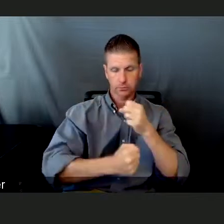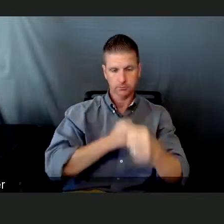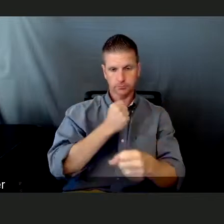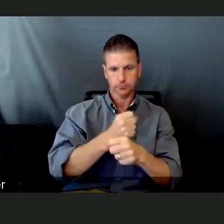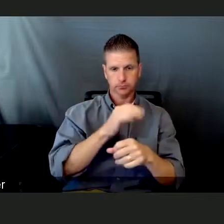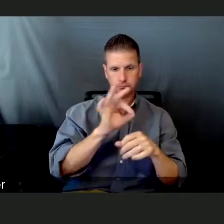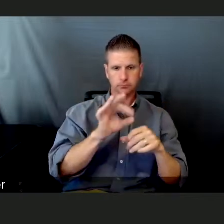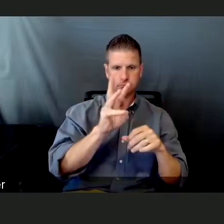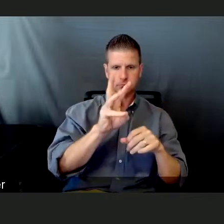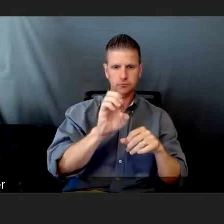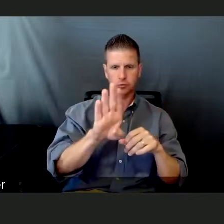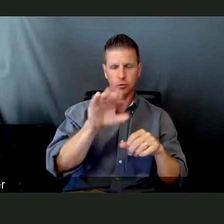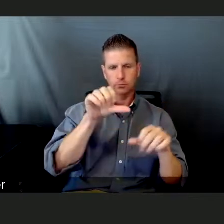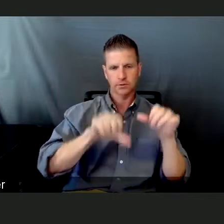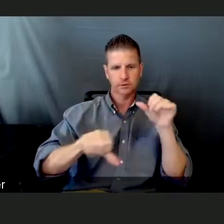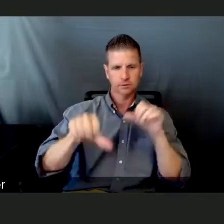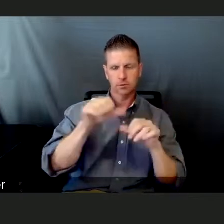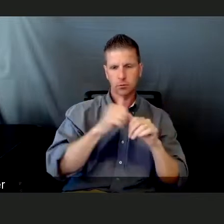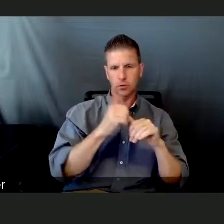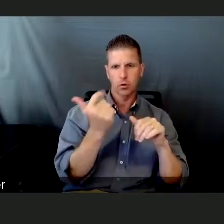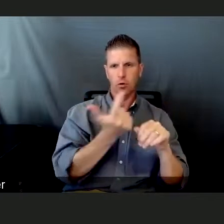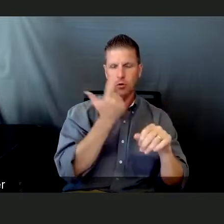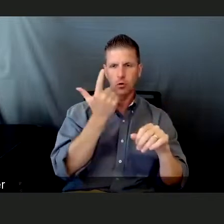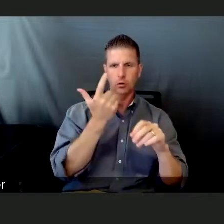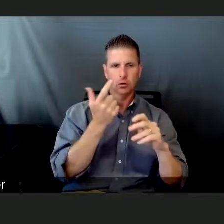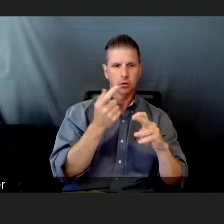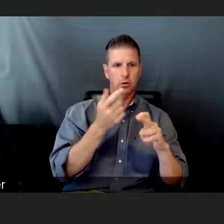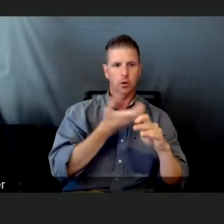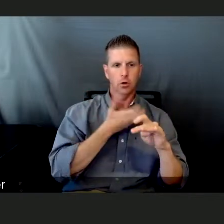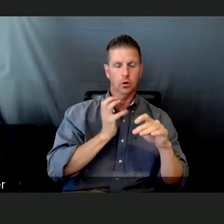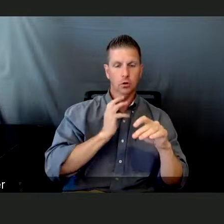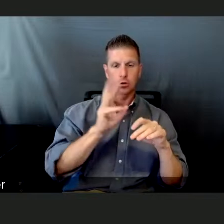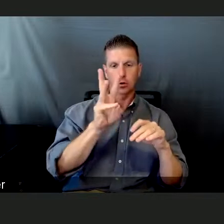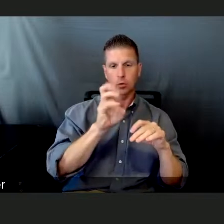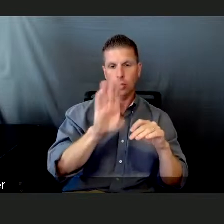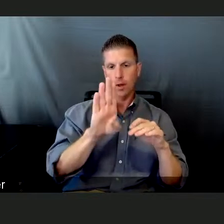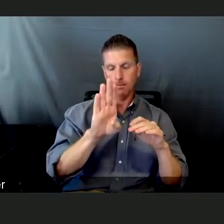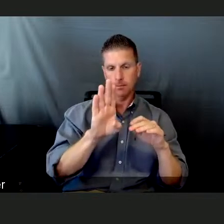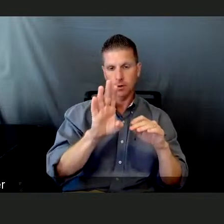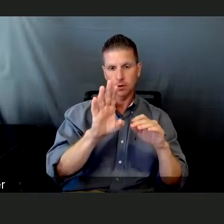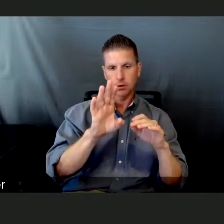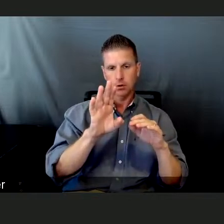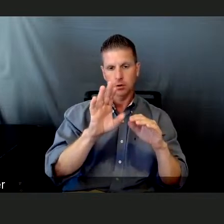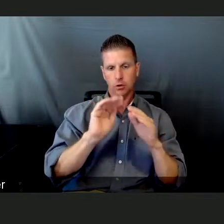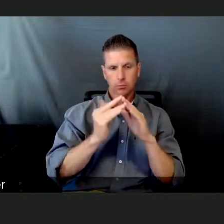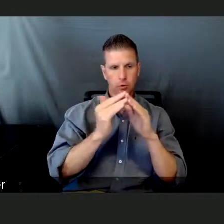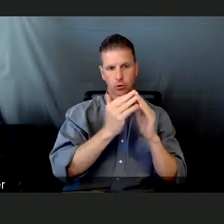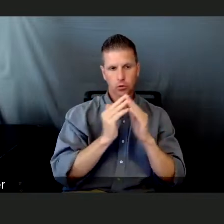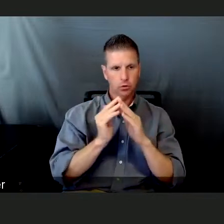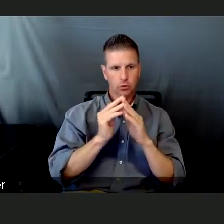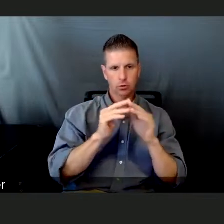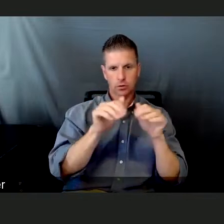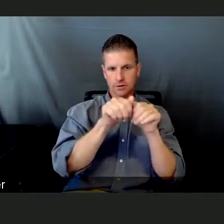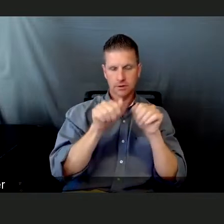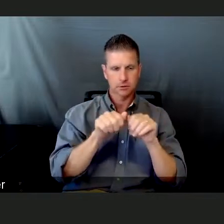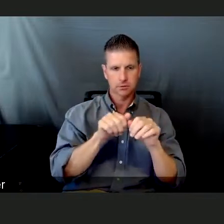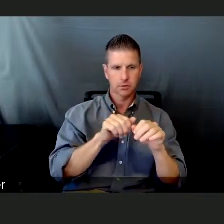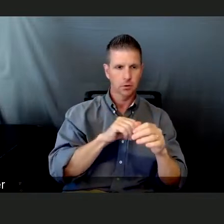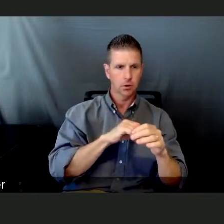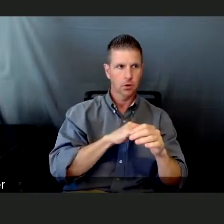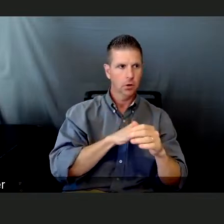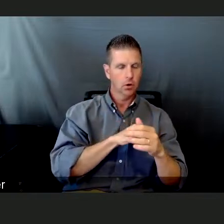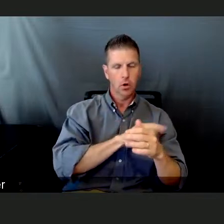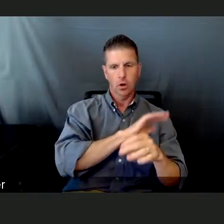Webb Science with all of you, our Webb community sites all across